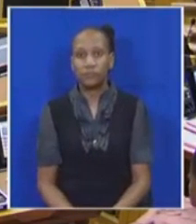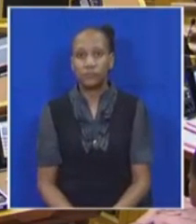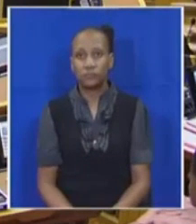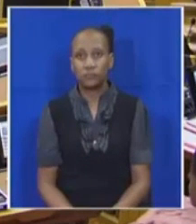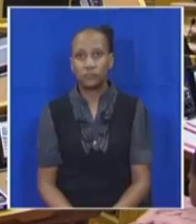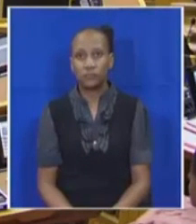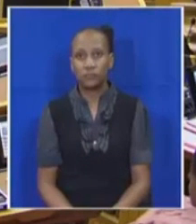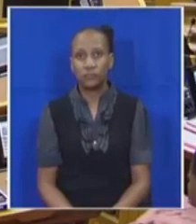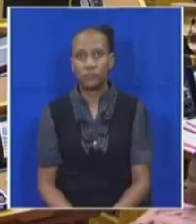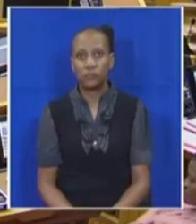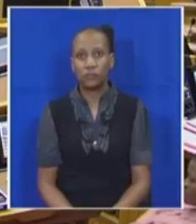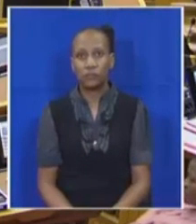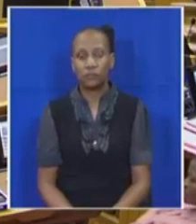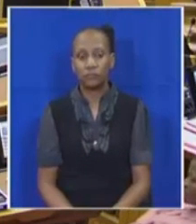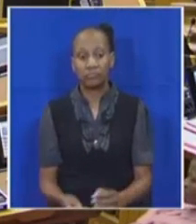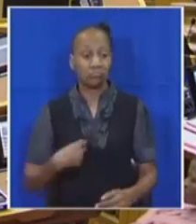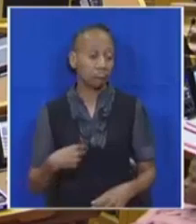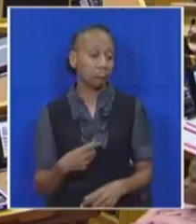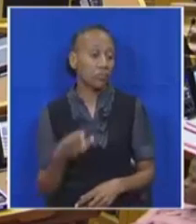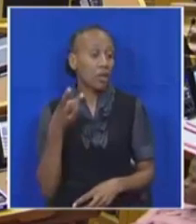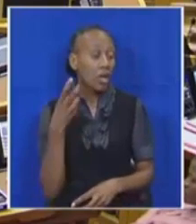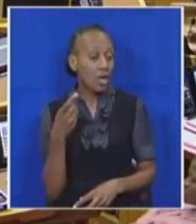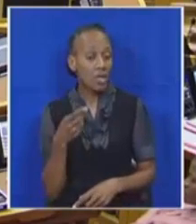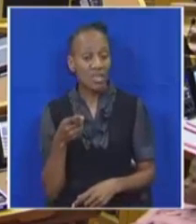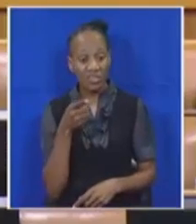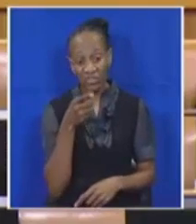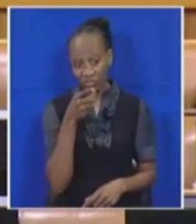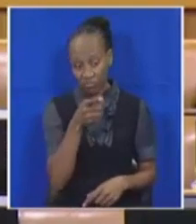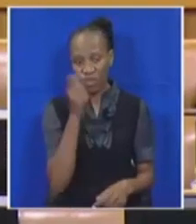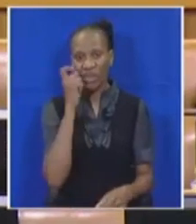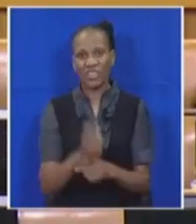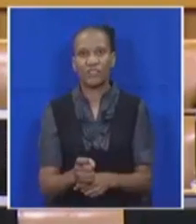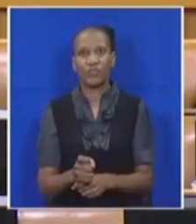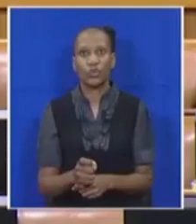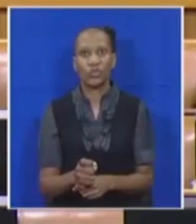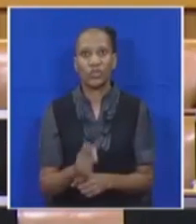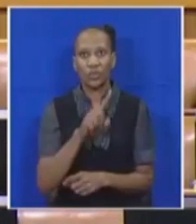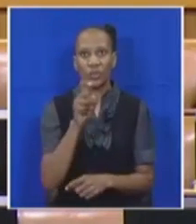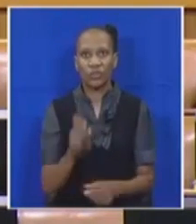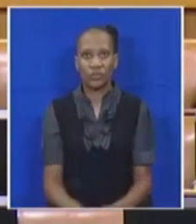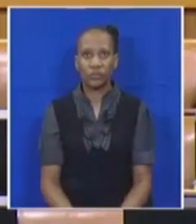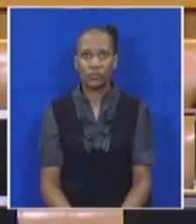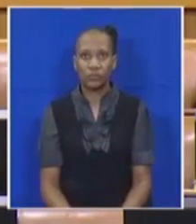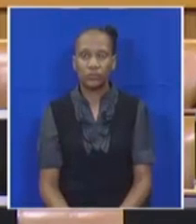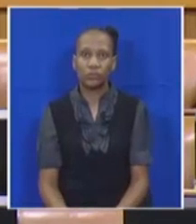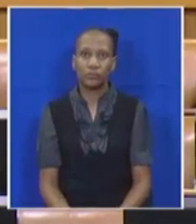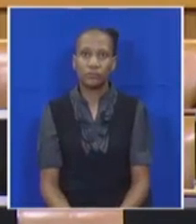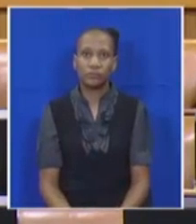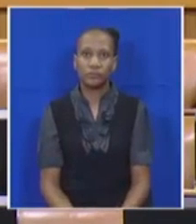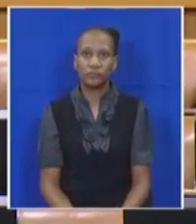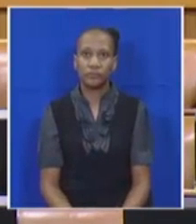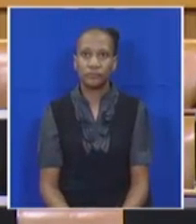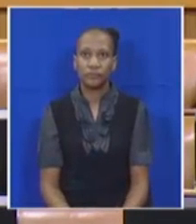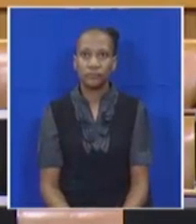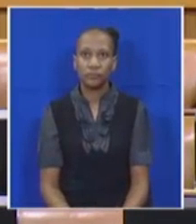I guess you don't want to take a question from me. Thank you, Honourable Chairperson. Yes, you were begging for DA membership. Now here you're trying to show them that you're committed to the